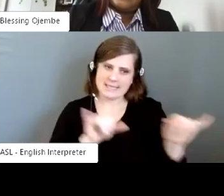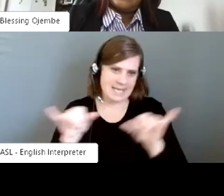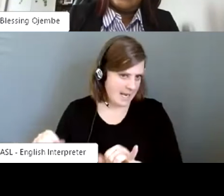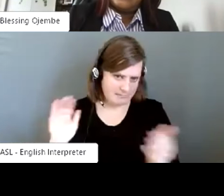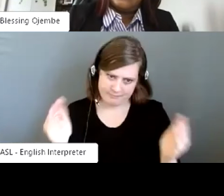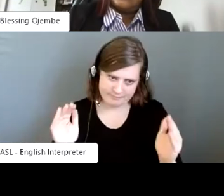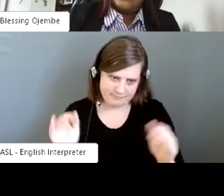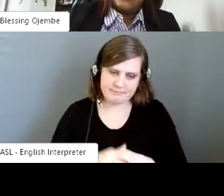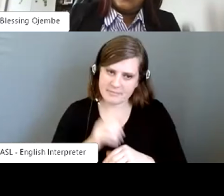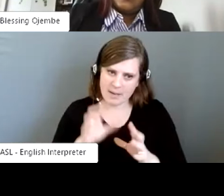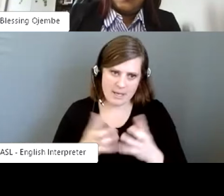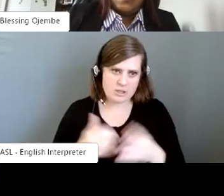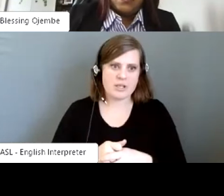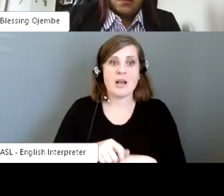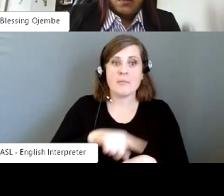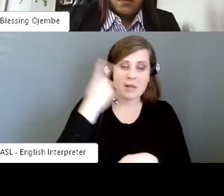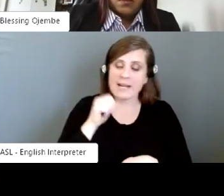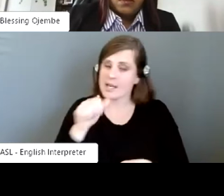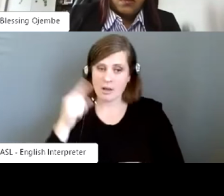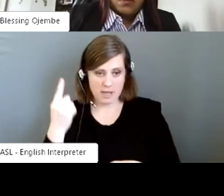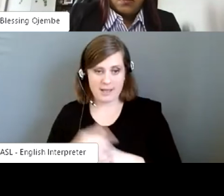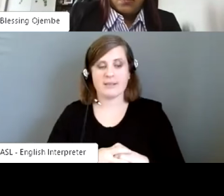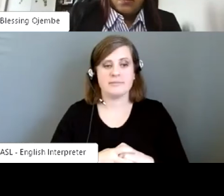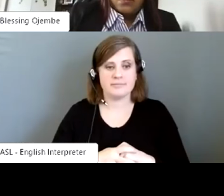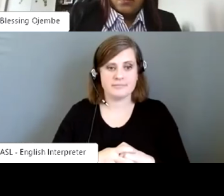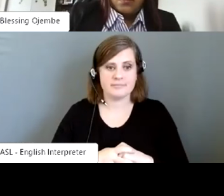and individuals of non-Black origin.